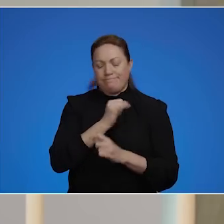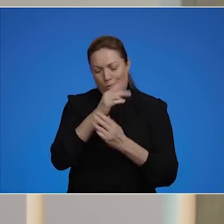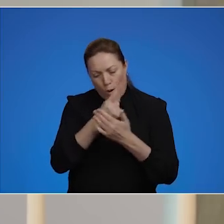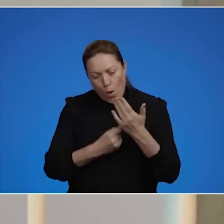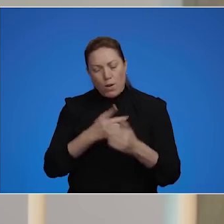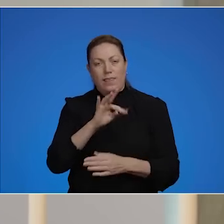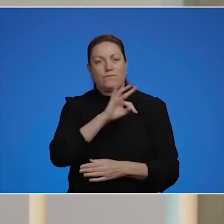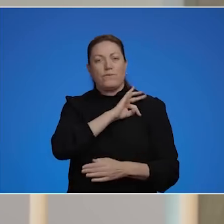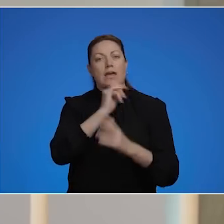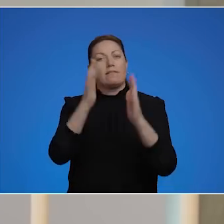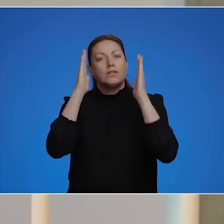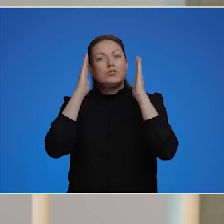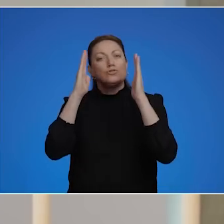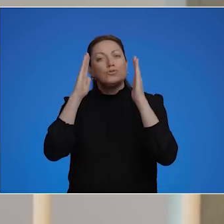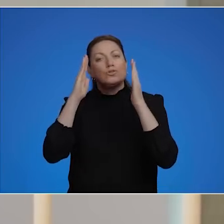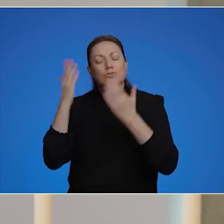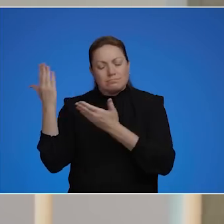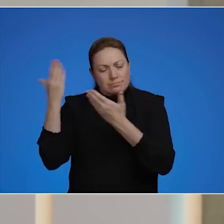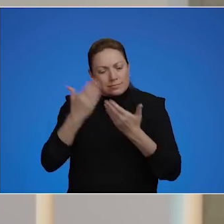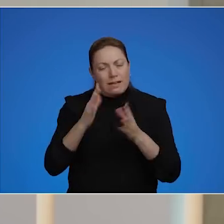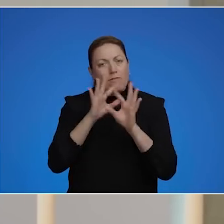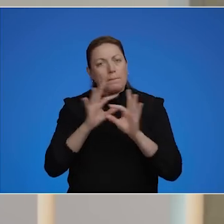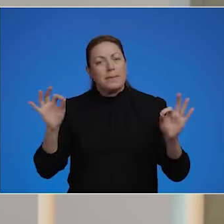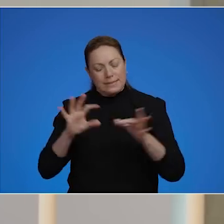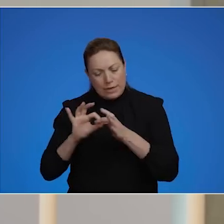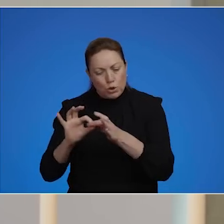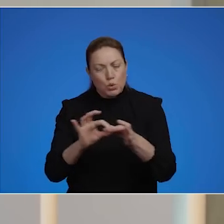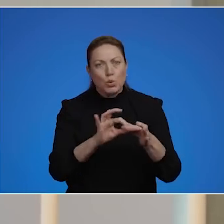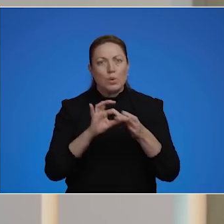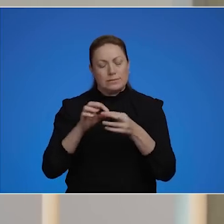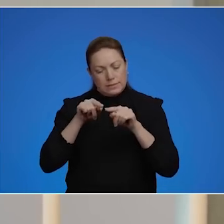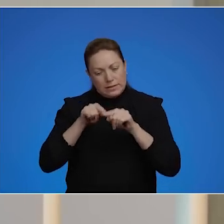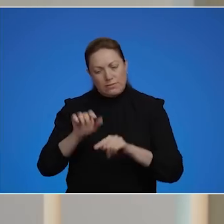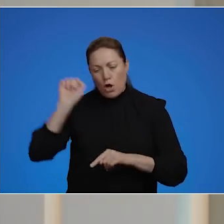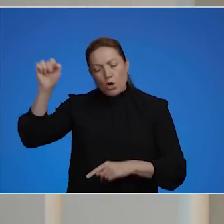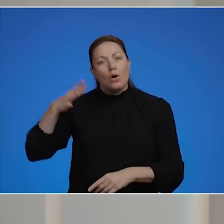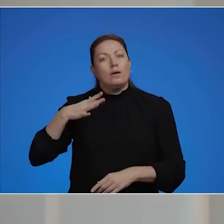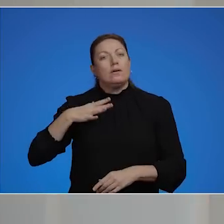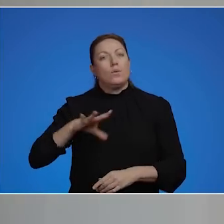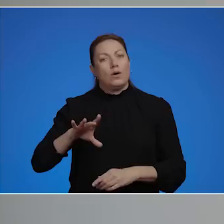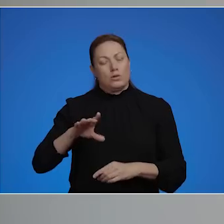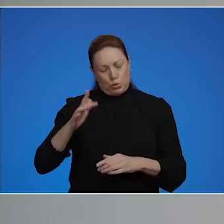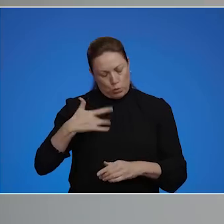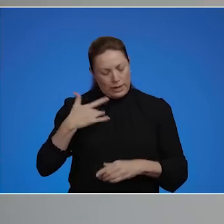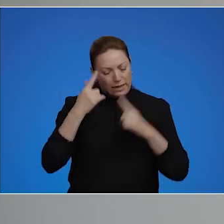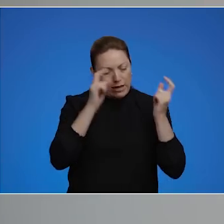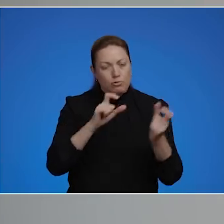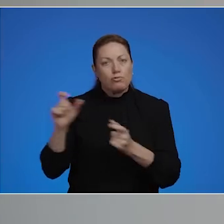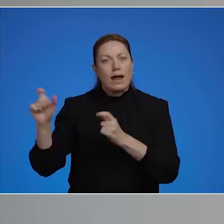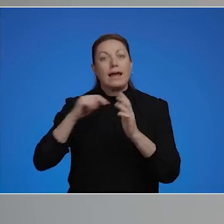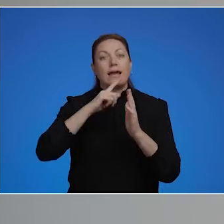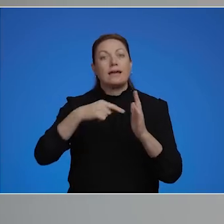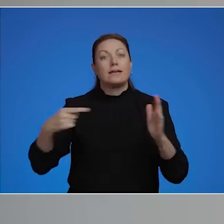and graciously grant her peace and unity in accordance with your will who live and reign forever